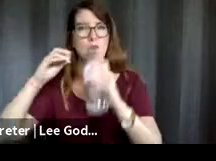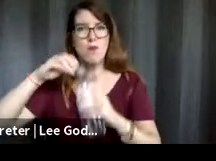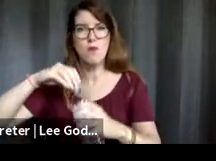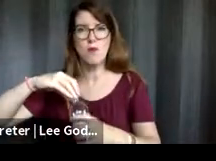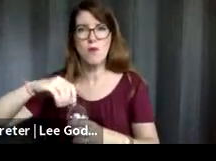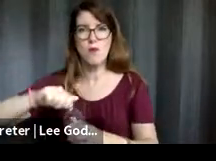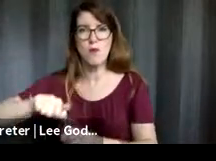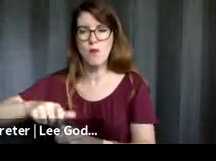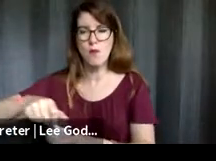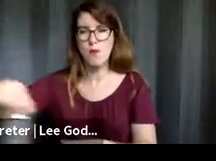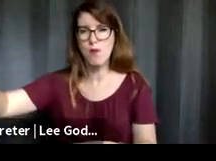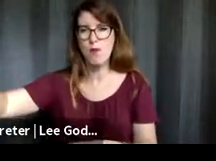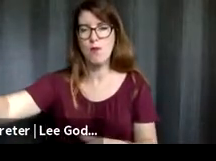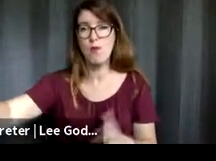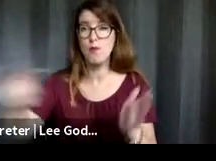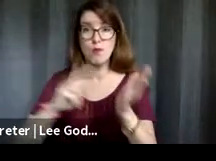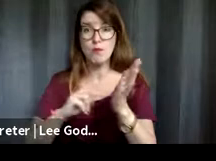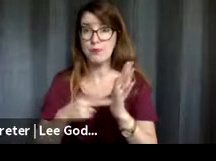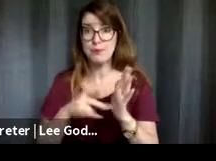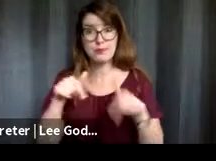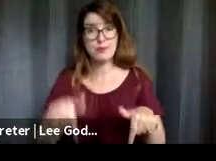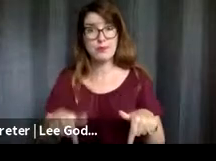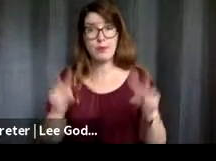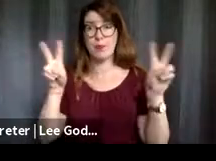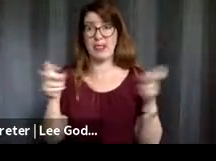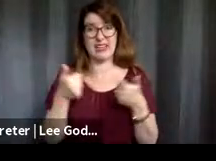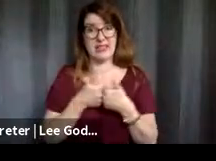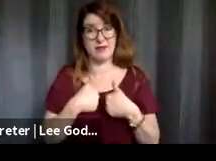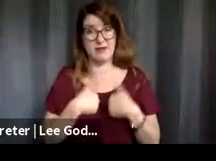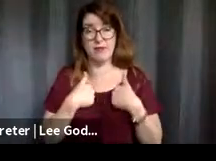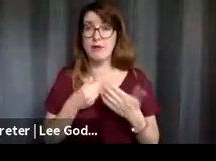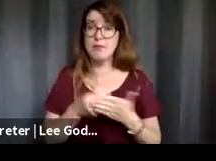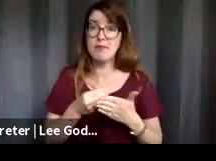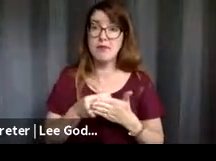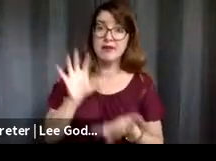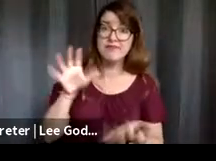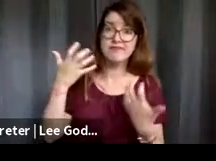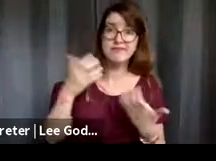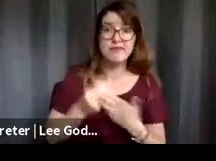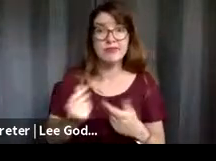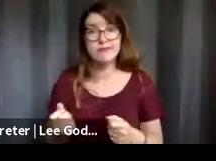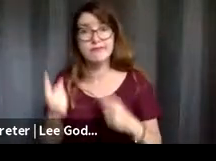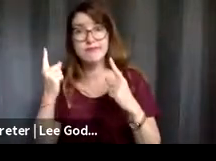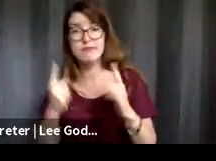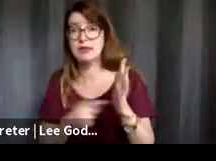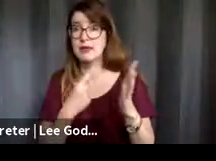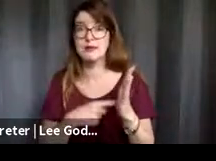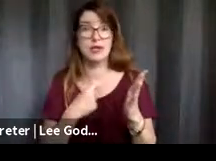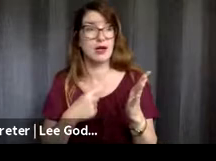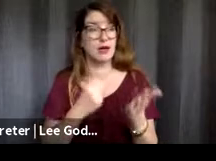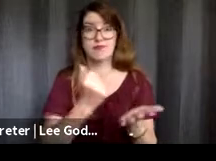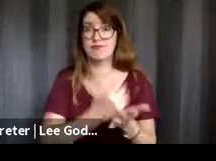home. In other words, in the game of life, you know, money comes, money goes. There are times of great prosperity and great